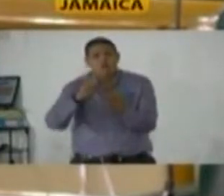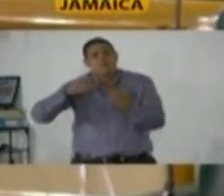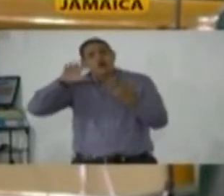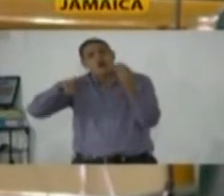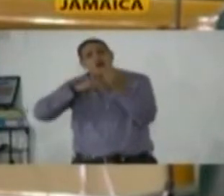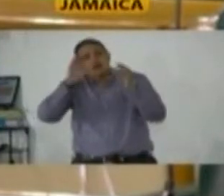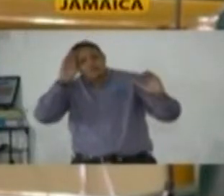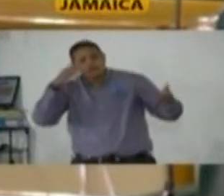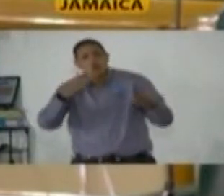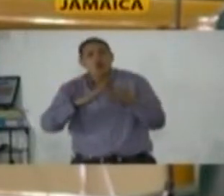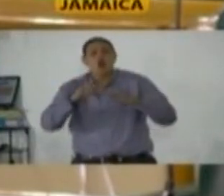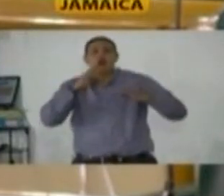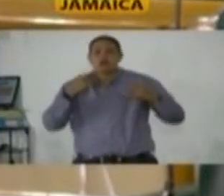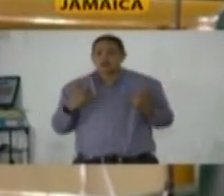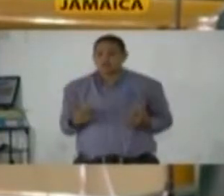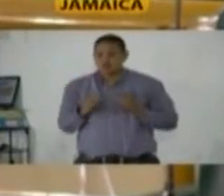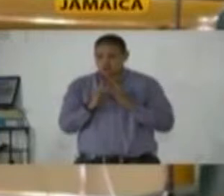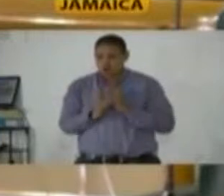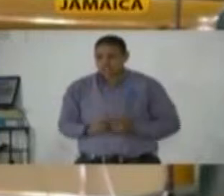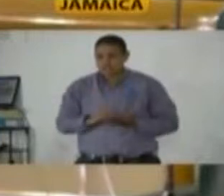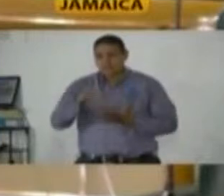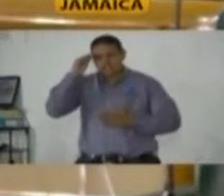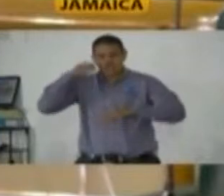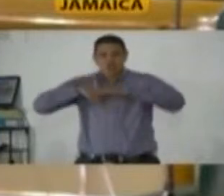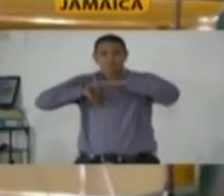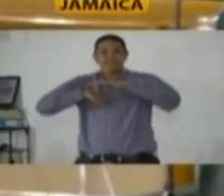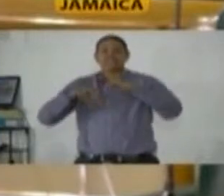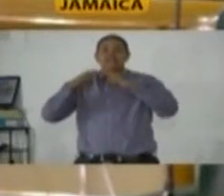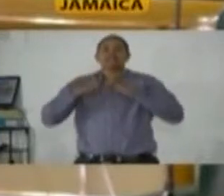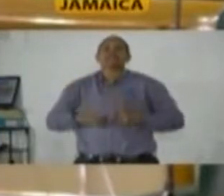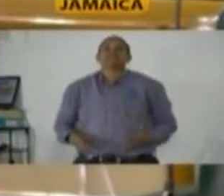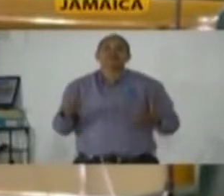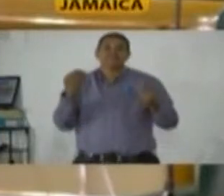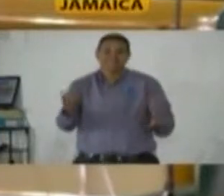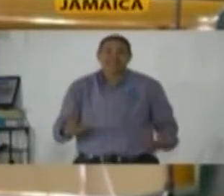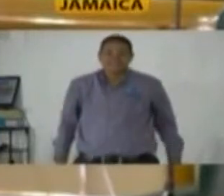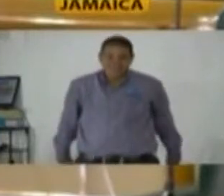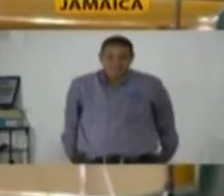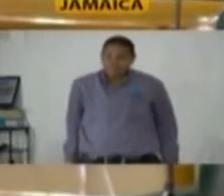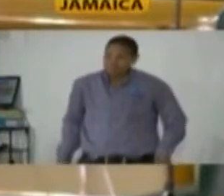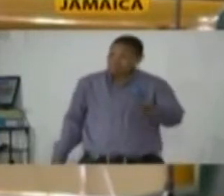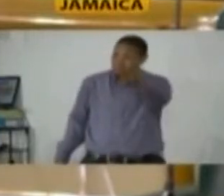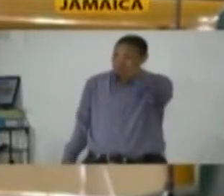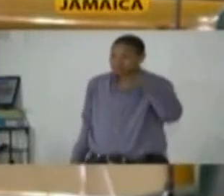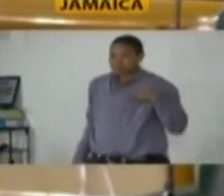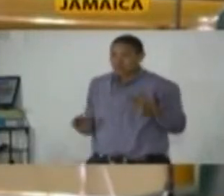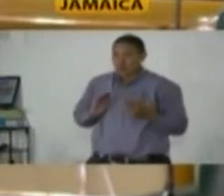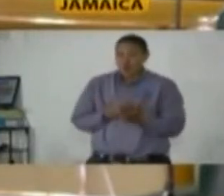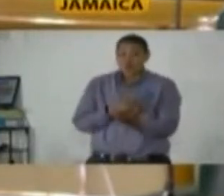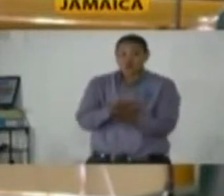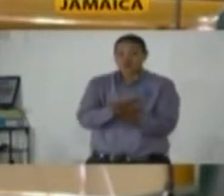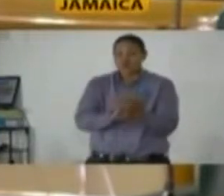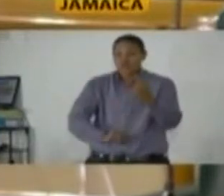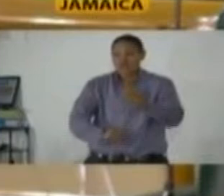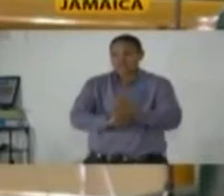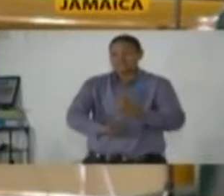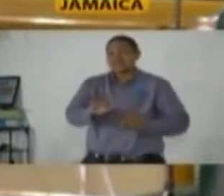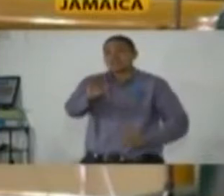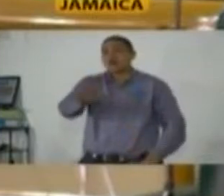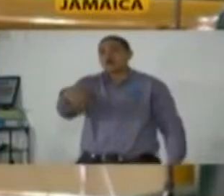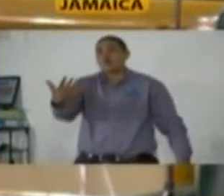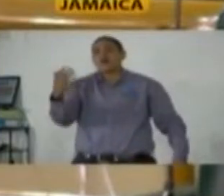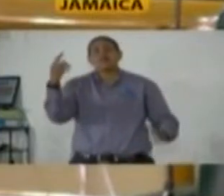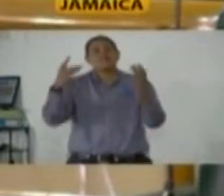on customized learning based on assessment data. Our schools are being assisted by